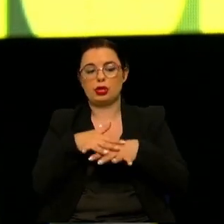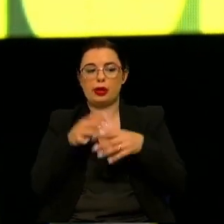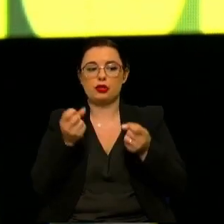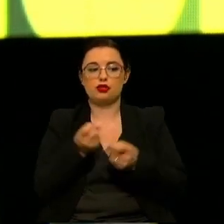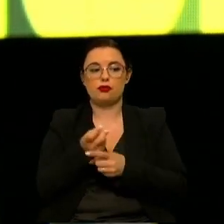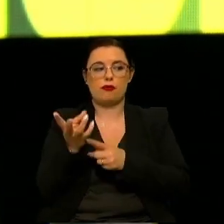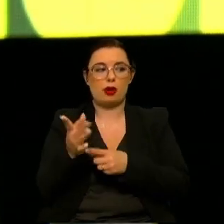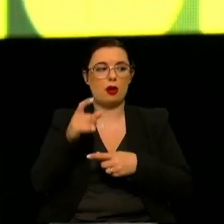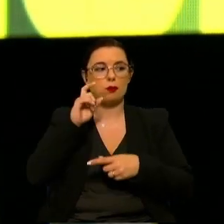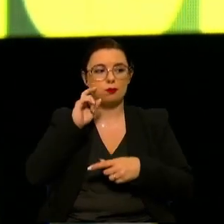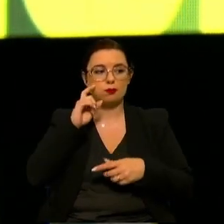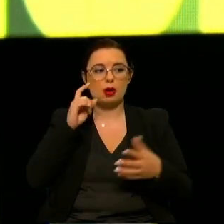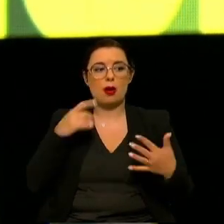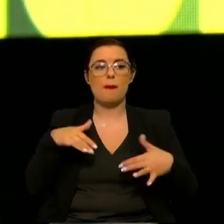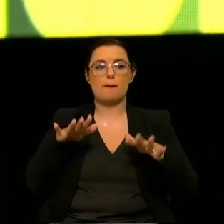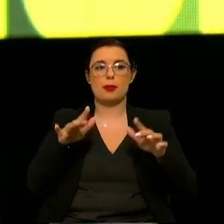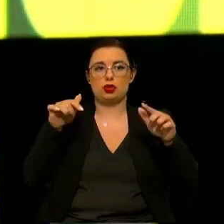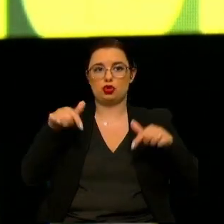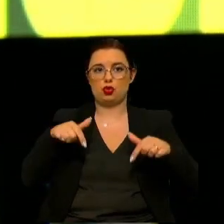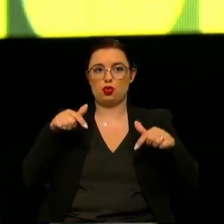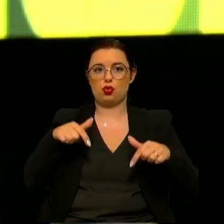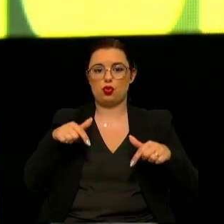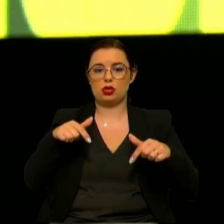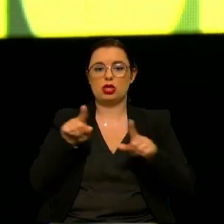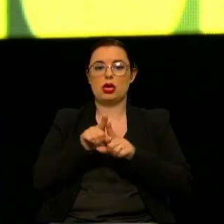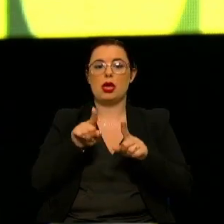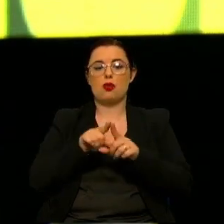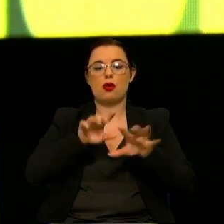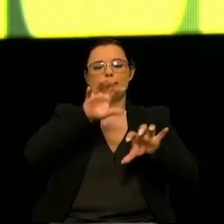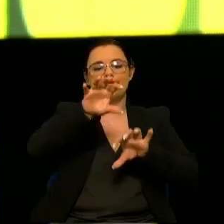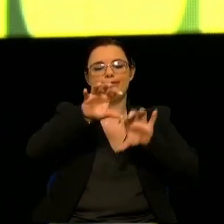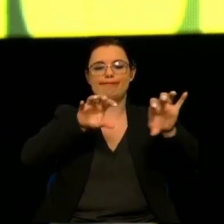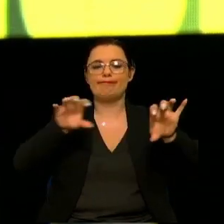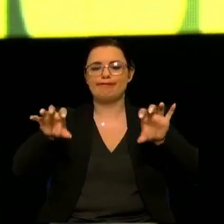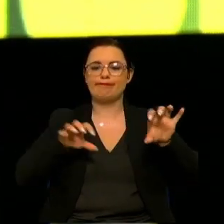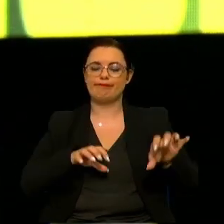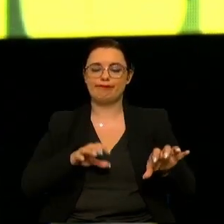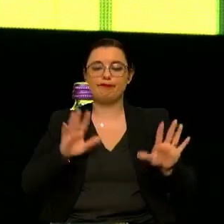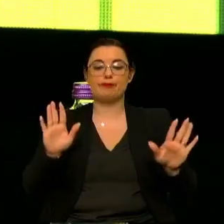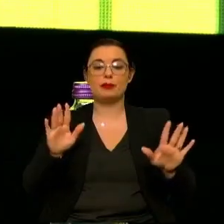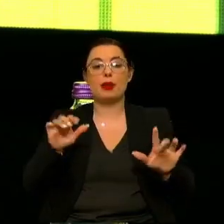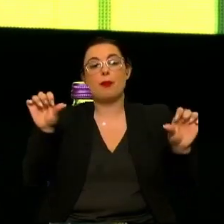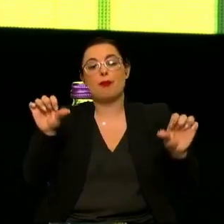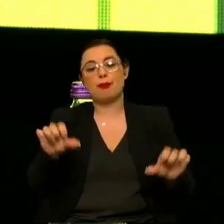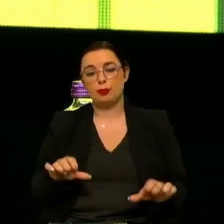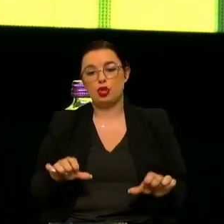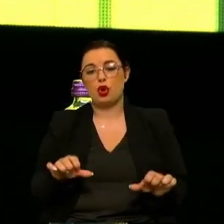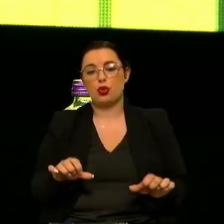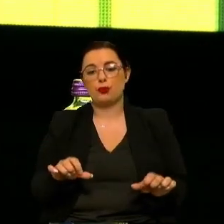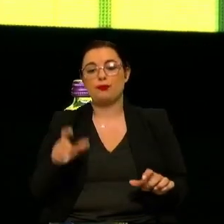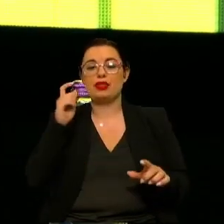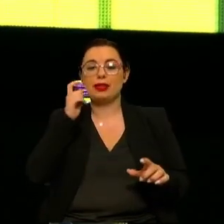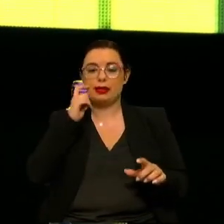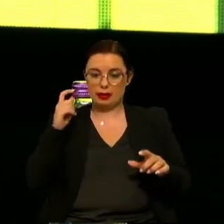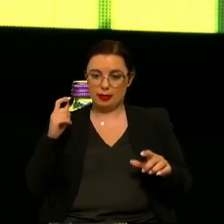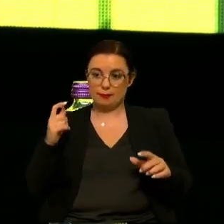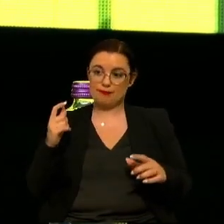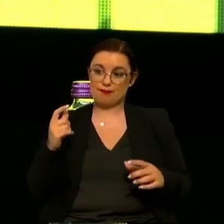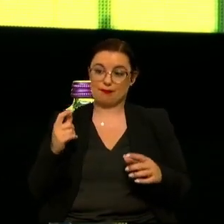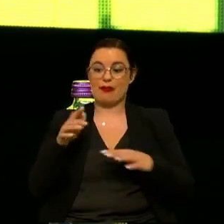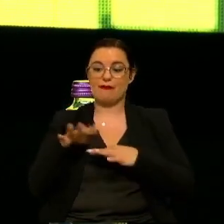several solutions or safe, secure networks, but they are like islands, and they are